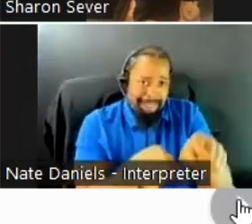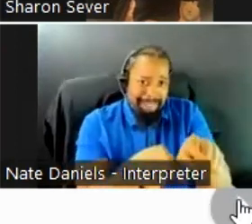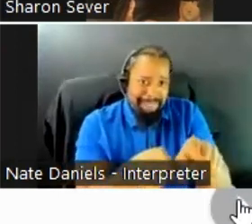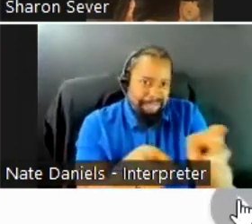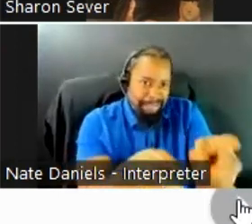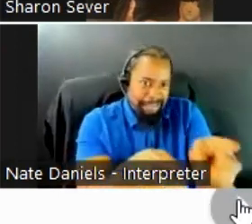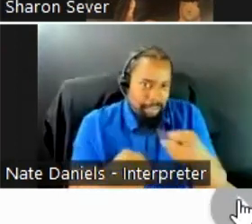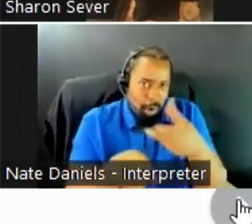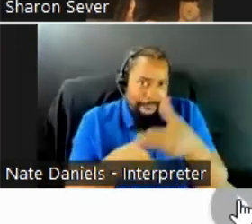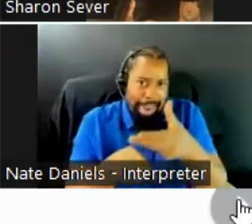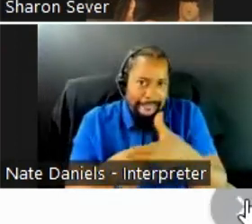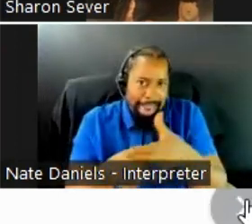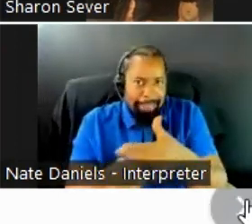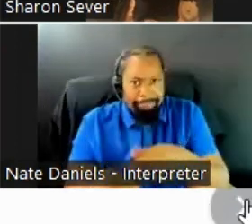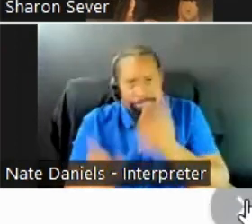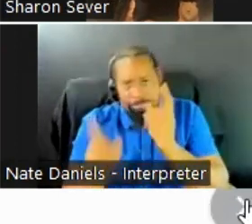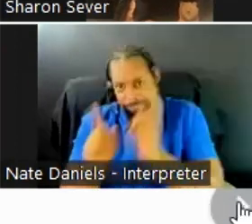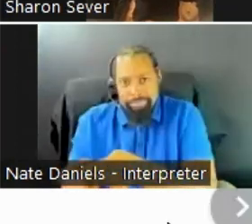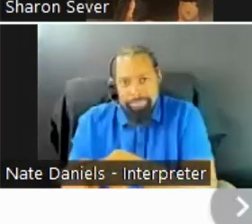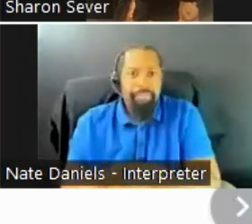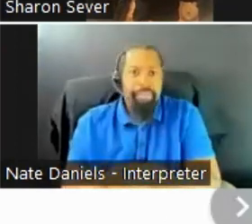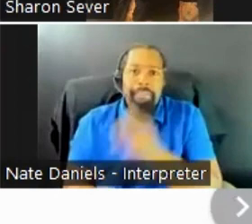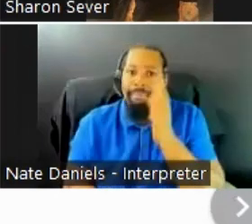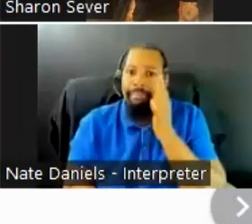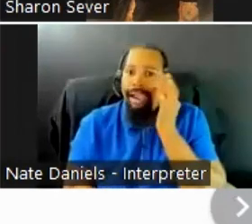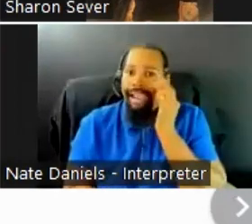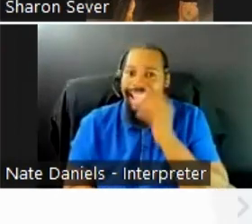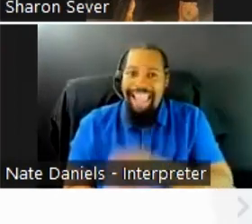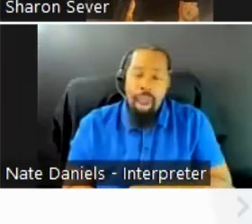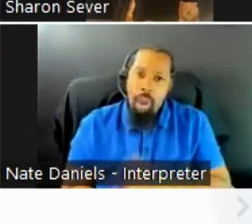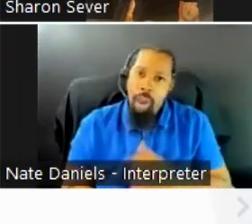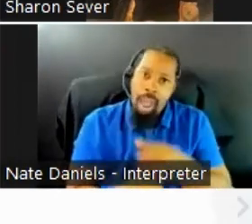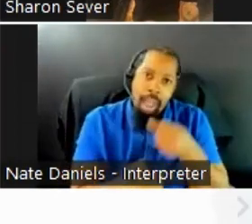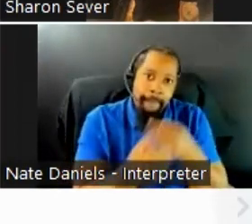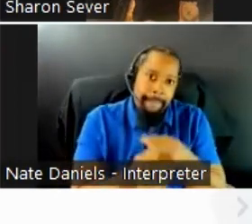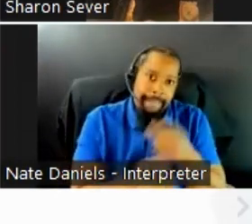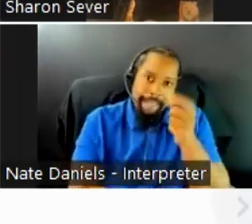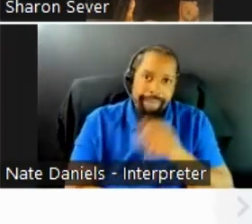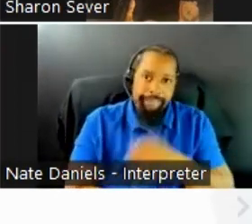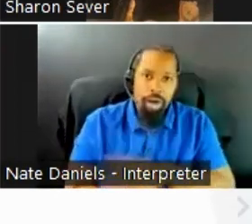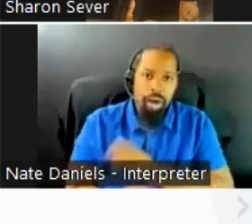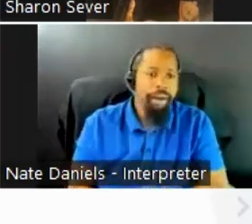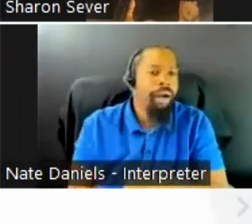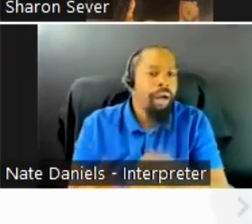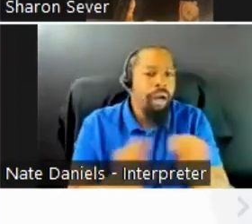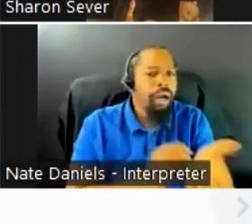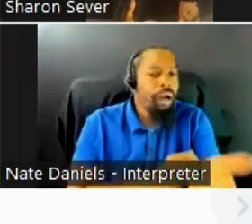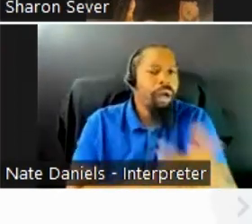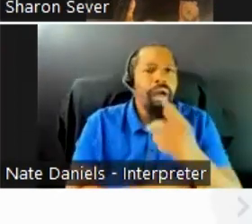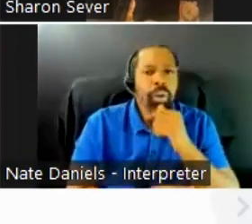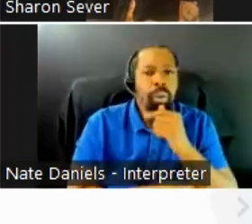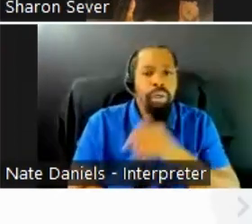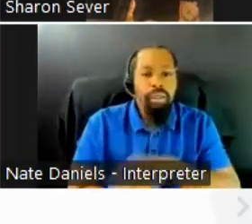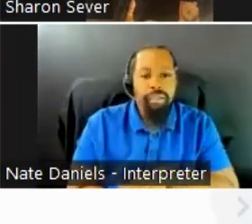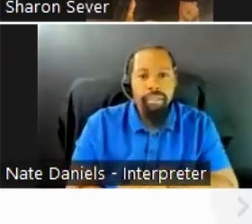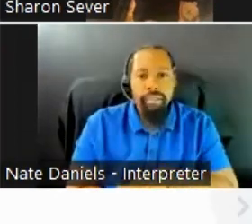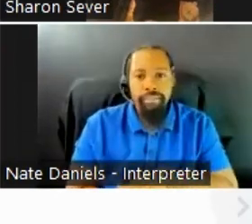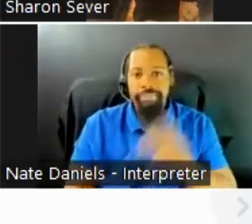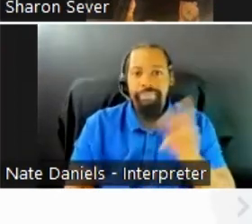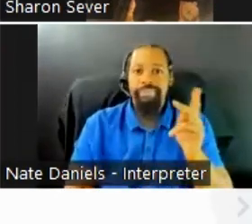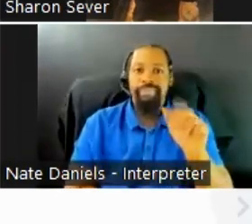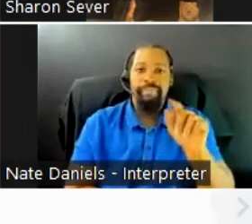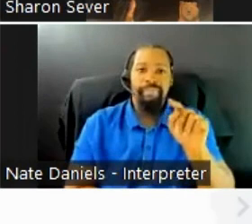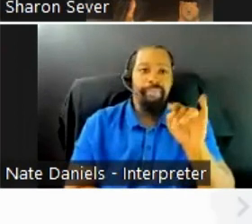I'm a very, very big fan. Wow. Well, what about this one? Who's this? This is Katy Perry. That's